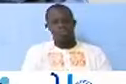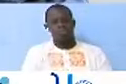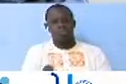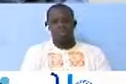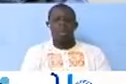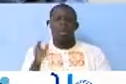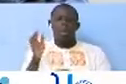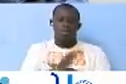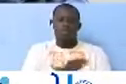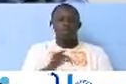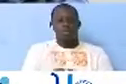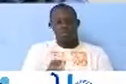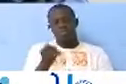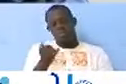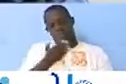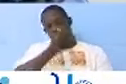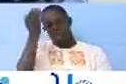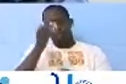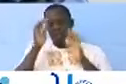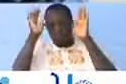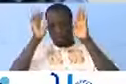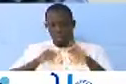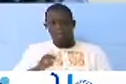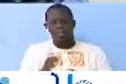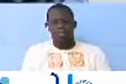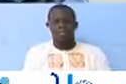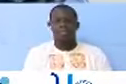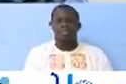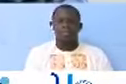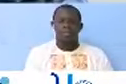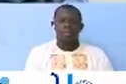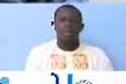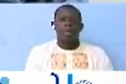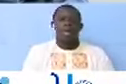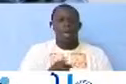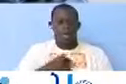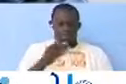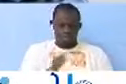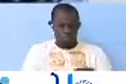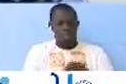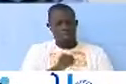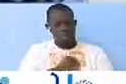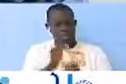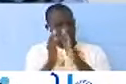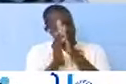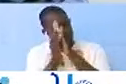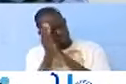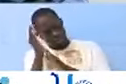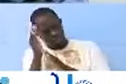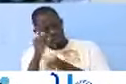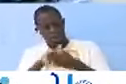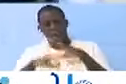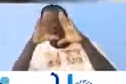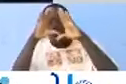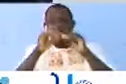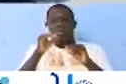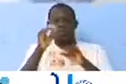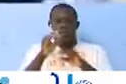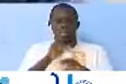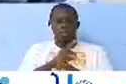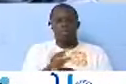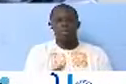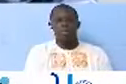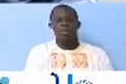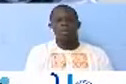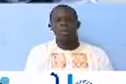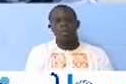sala. Before the morning prayers. Mbalari. I was lying down. Ofso kono ye. In the house. No,